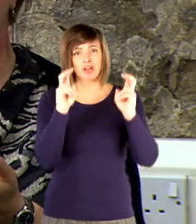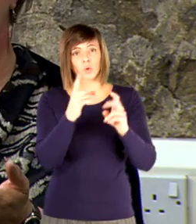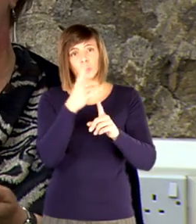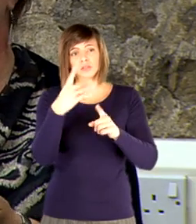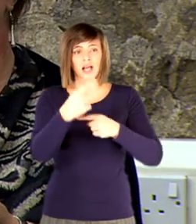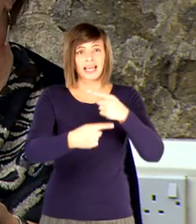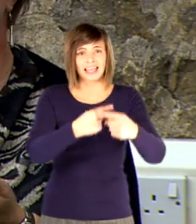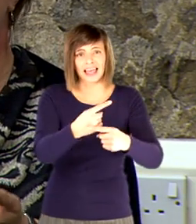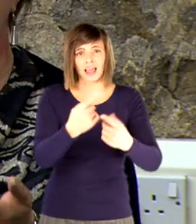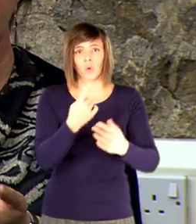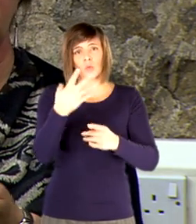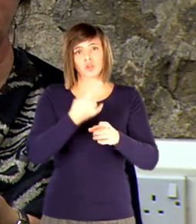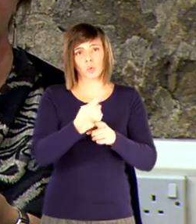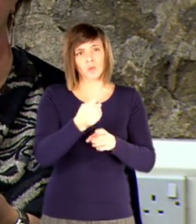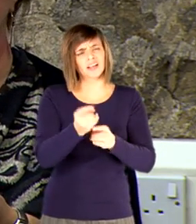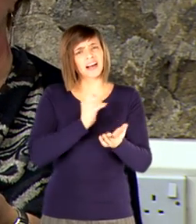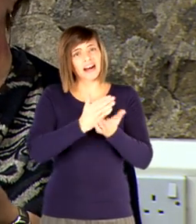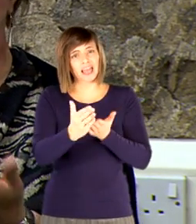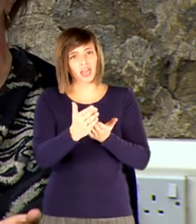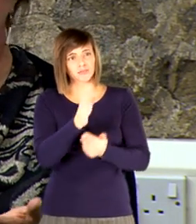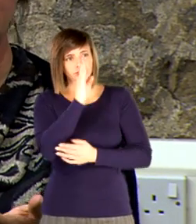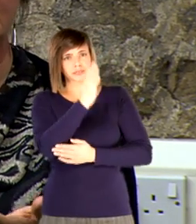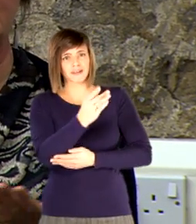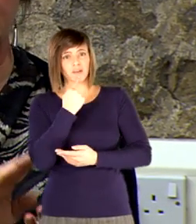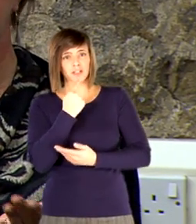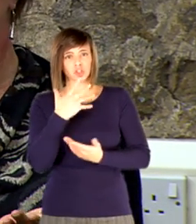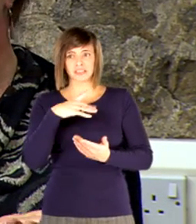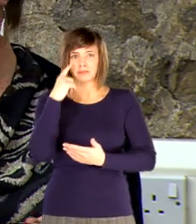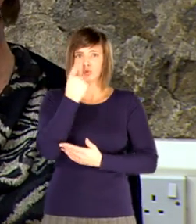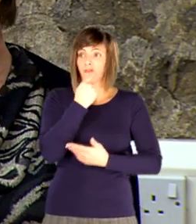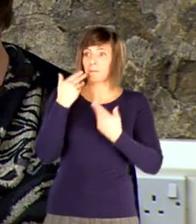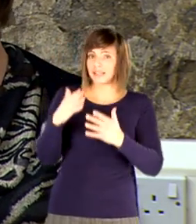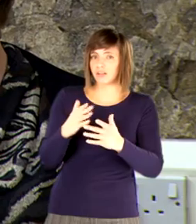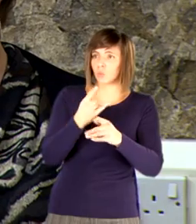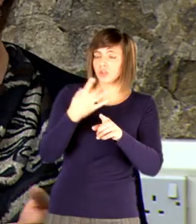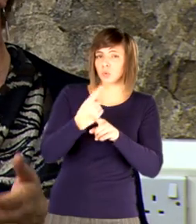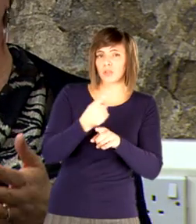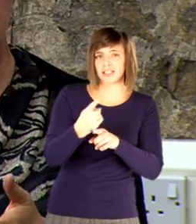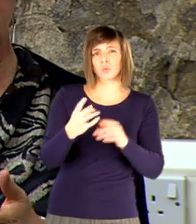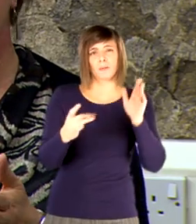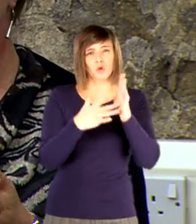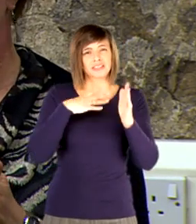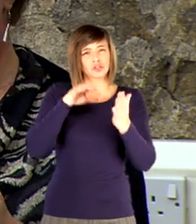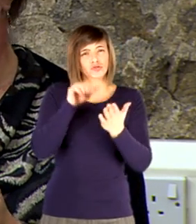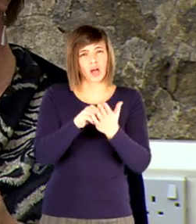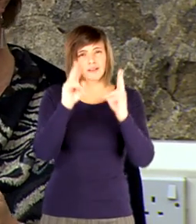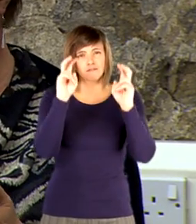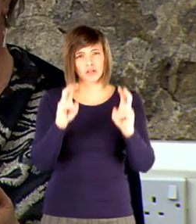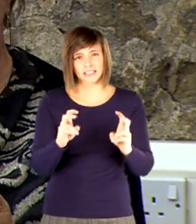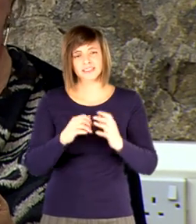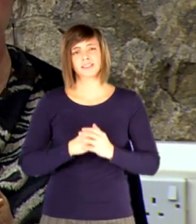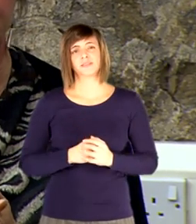Whereas 1 per year or 1 per week, you can say, did they do it or did they not? So it's really important to get